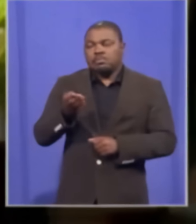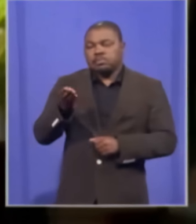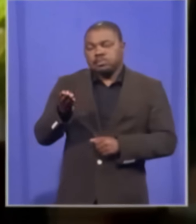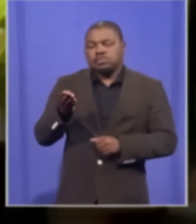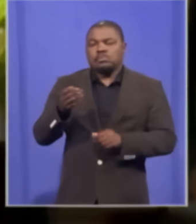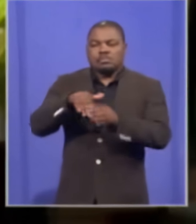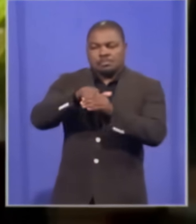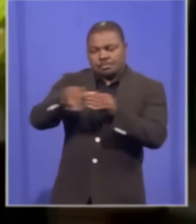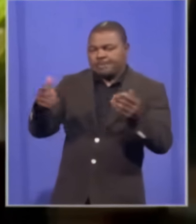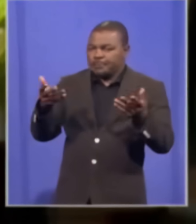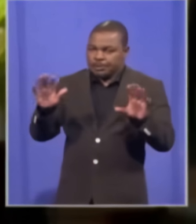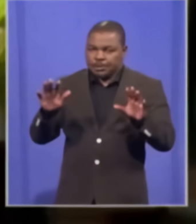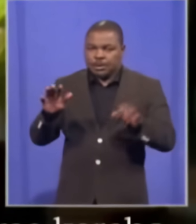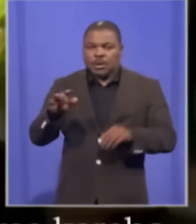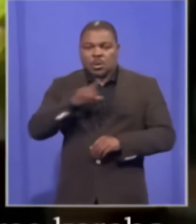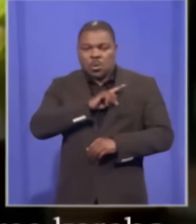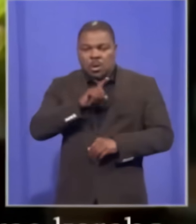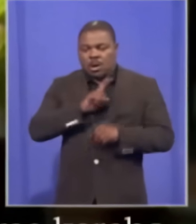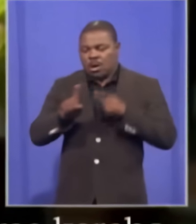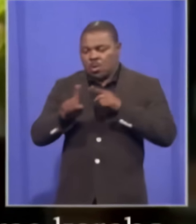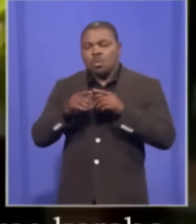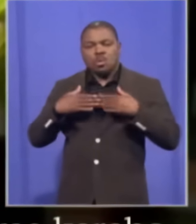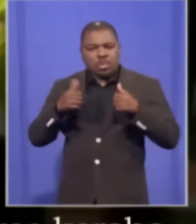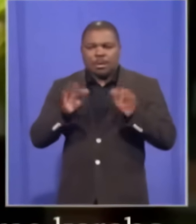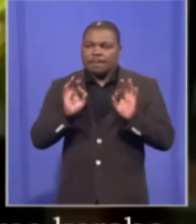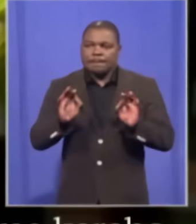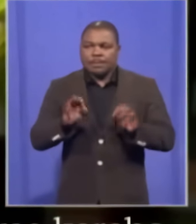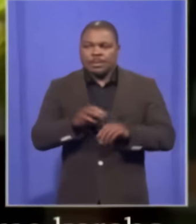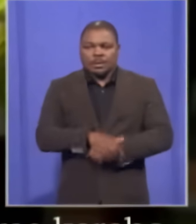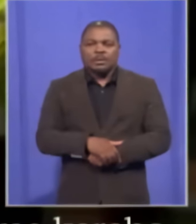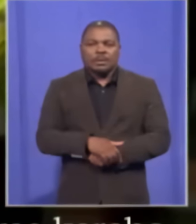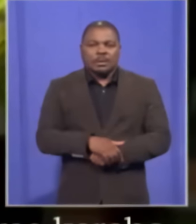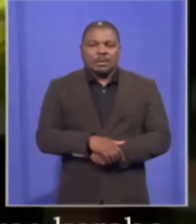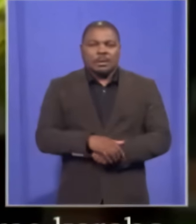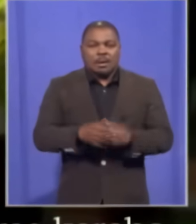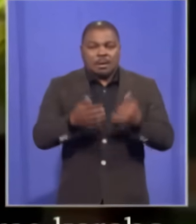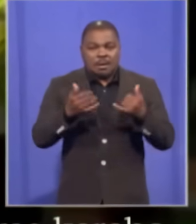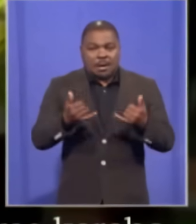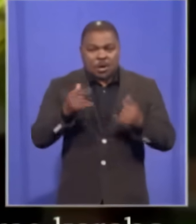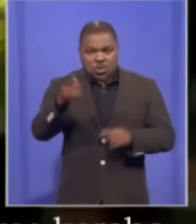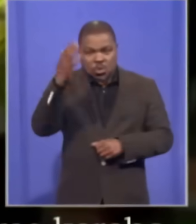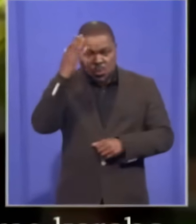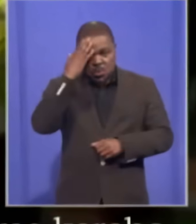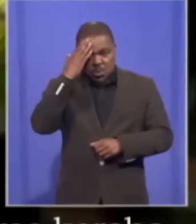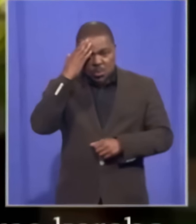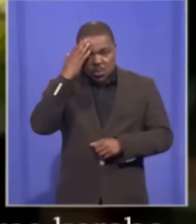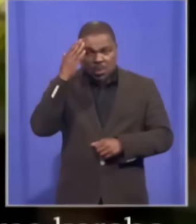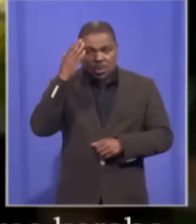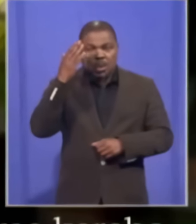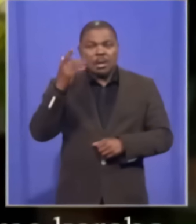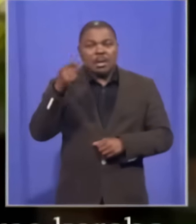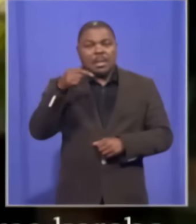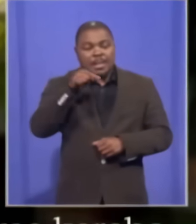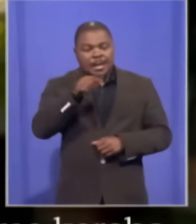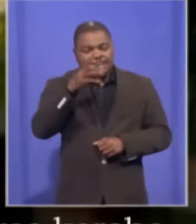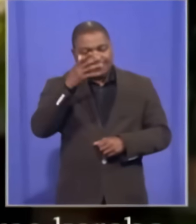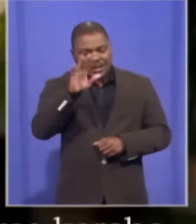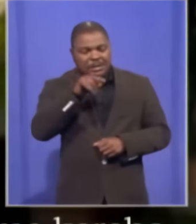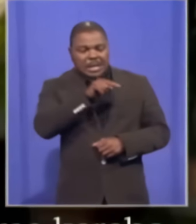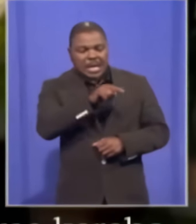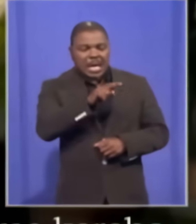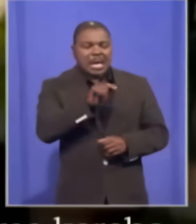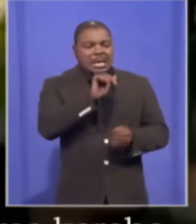been out because he is in good health now. Is back to the cells because as you will know that they have committed various